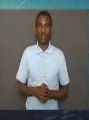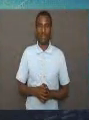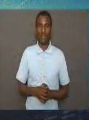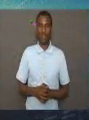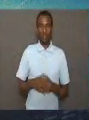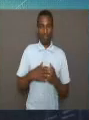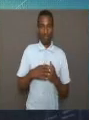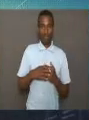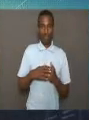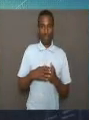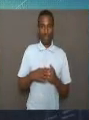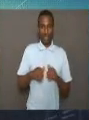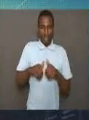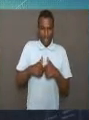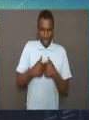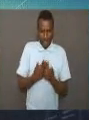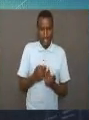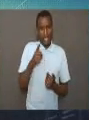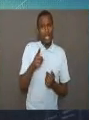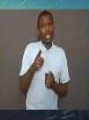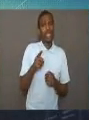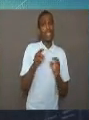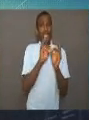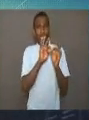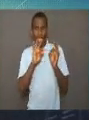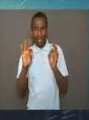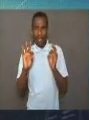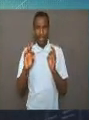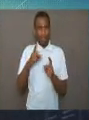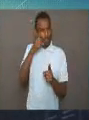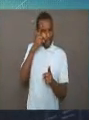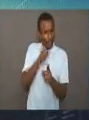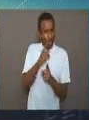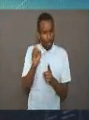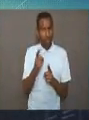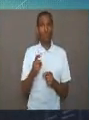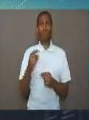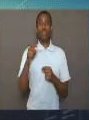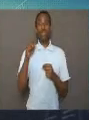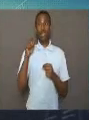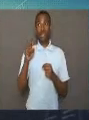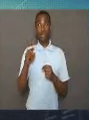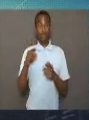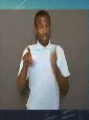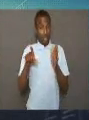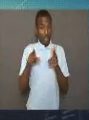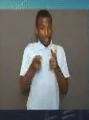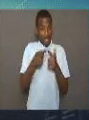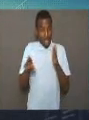We discussed how this statement can be proven using the second law.